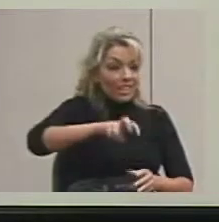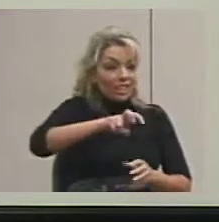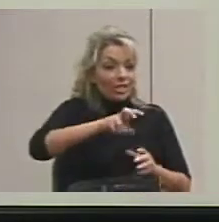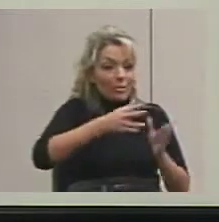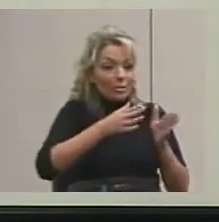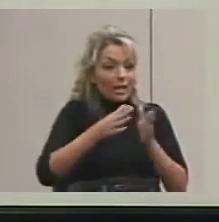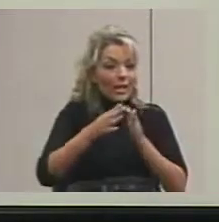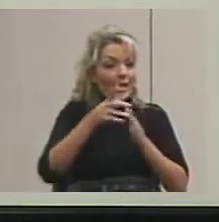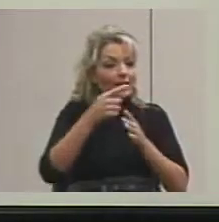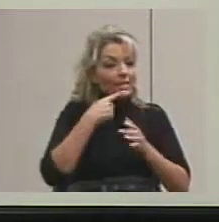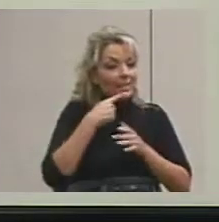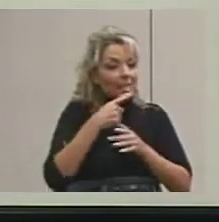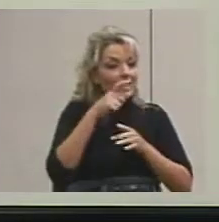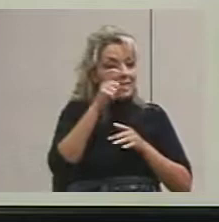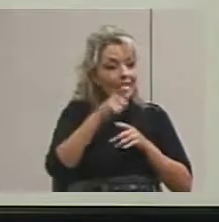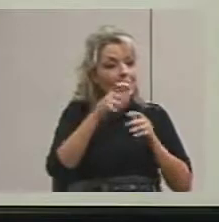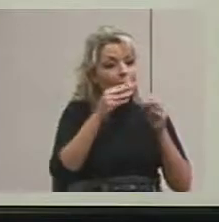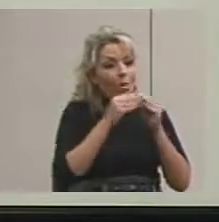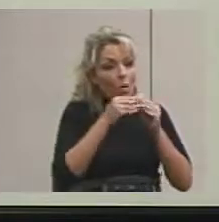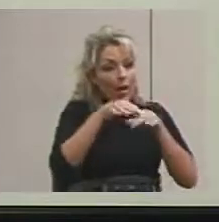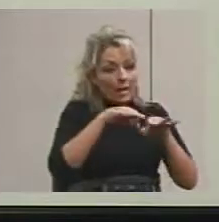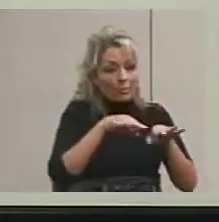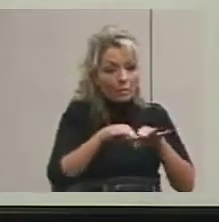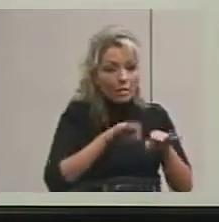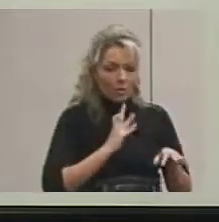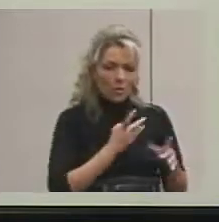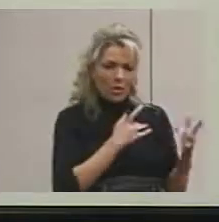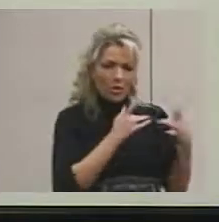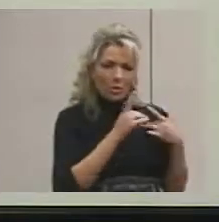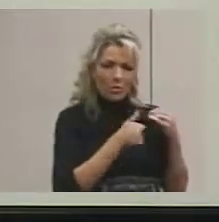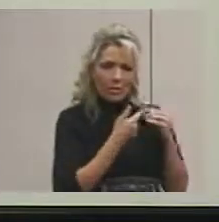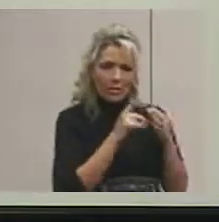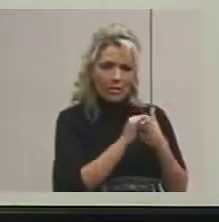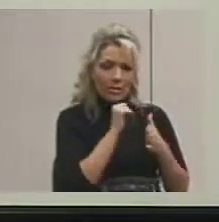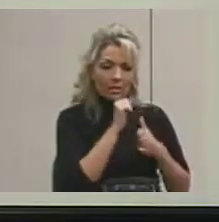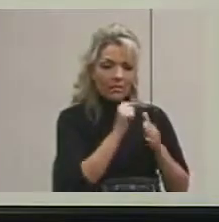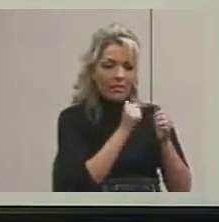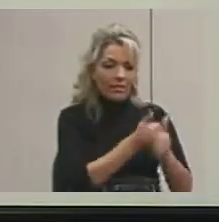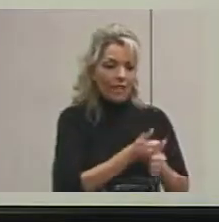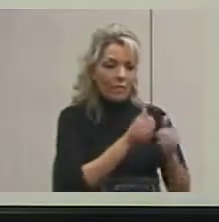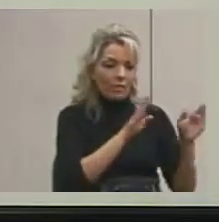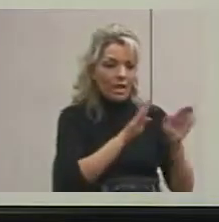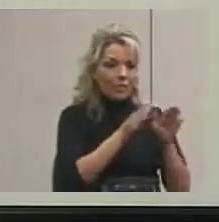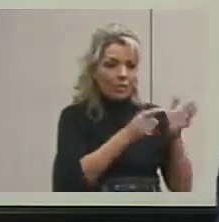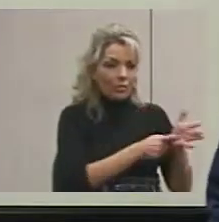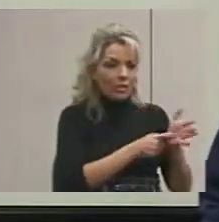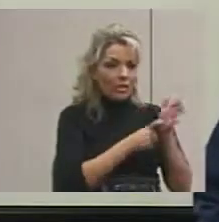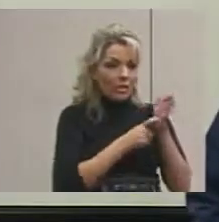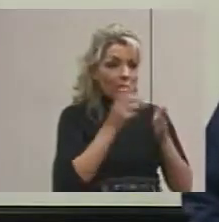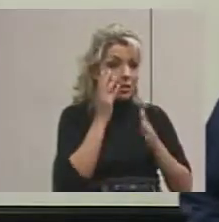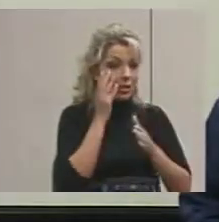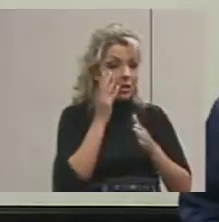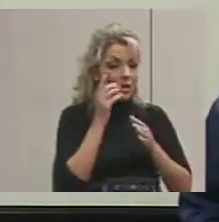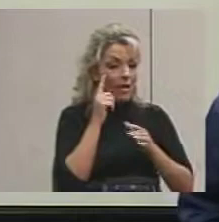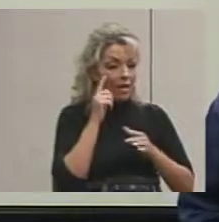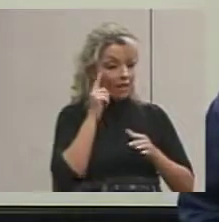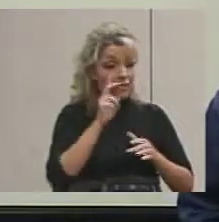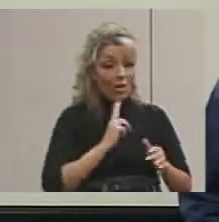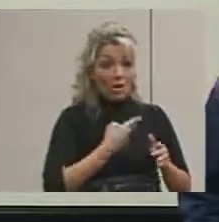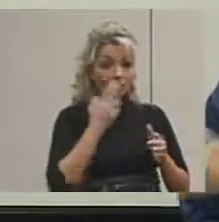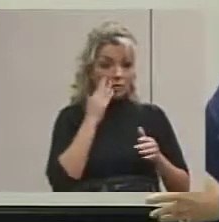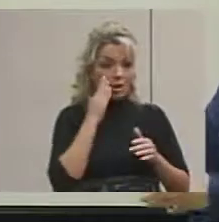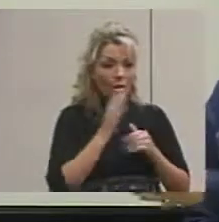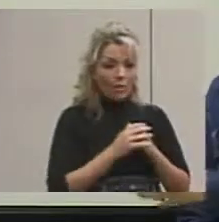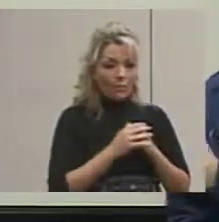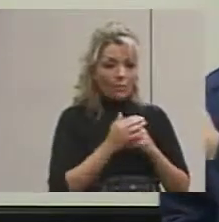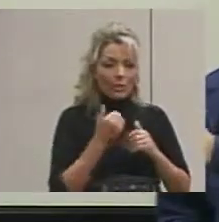little concerned about that because it doesn't say it doesn't follow behavior criterion very well for us to know what they expected. We